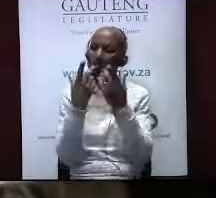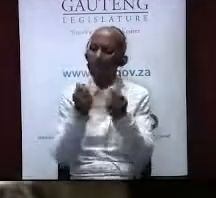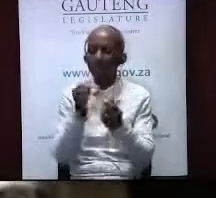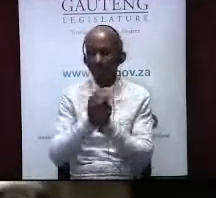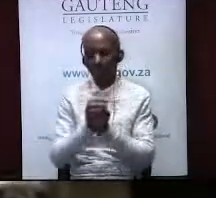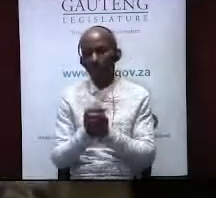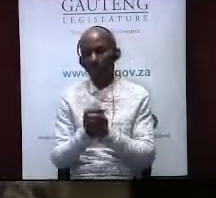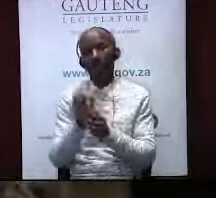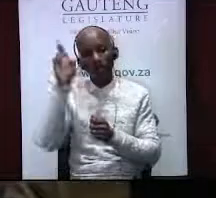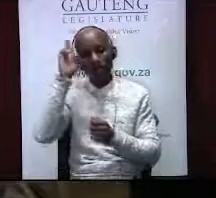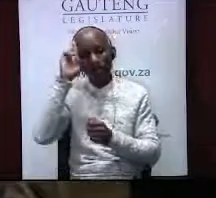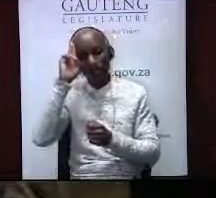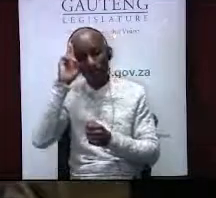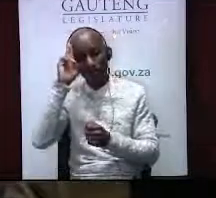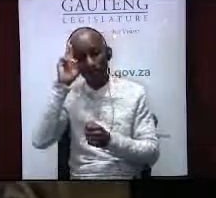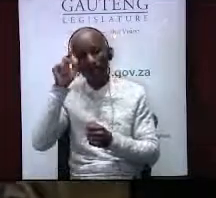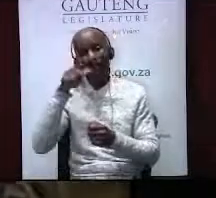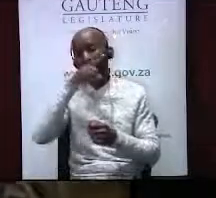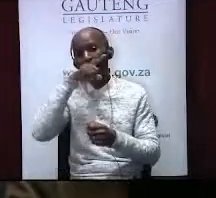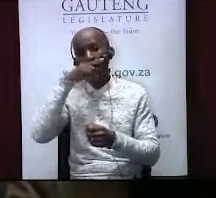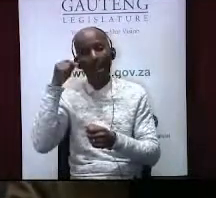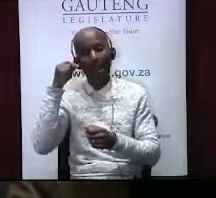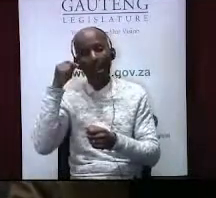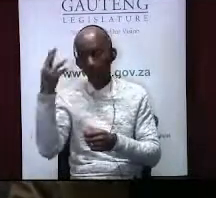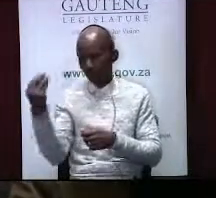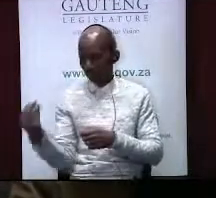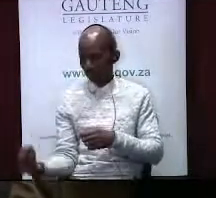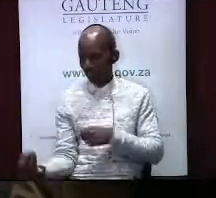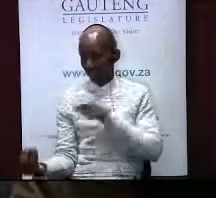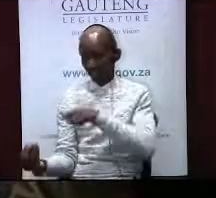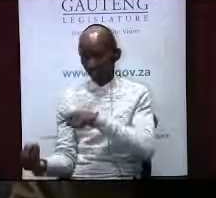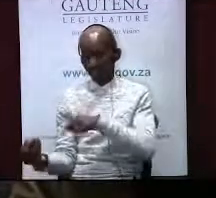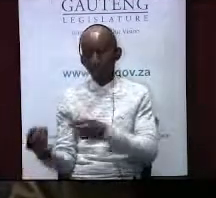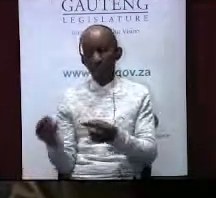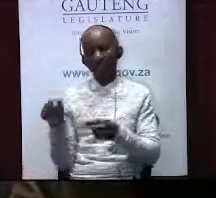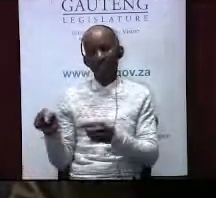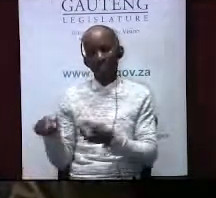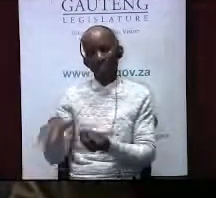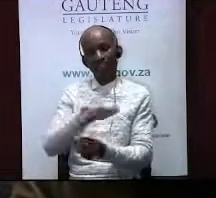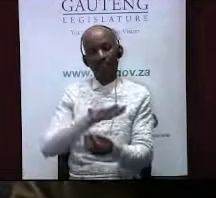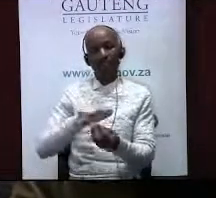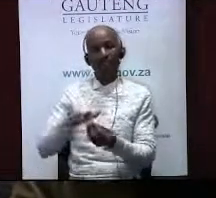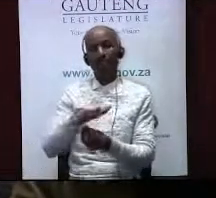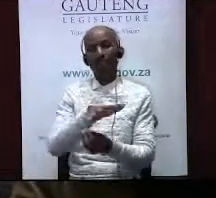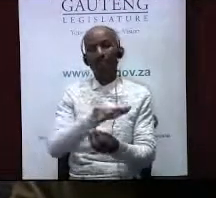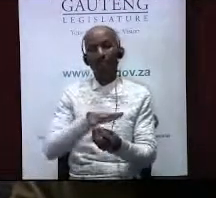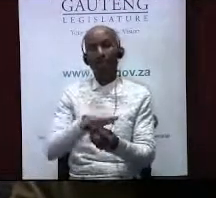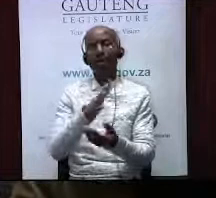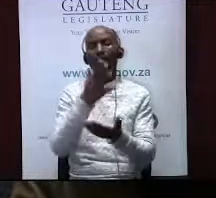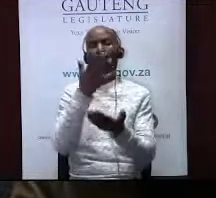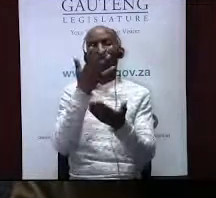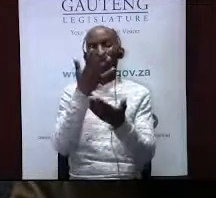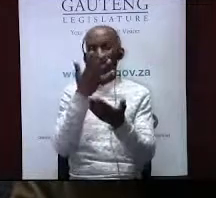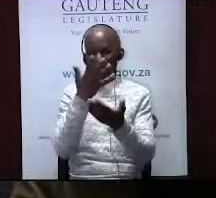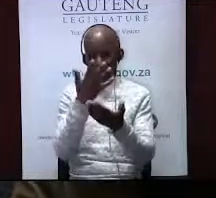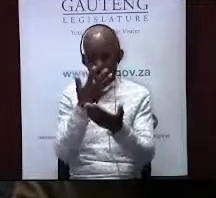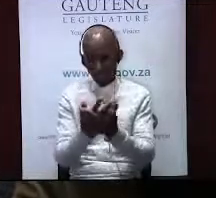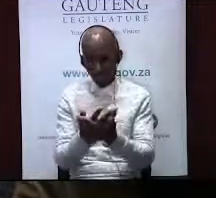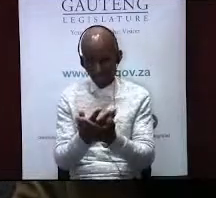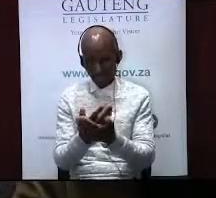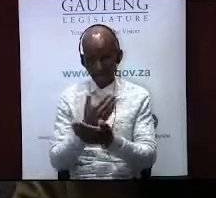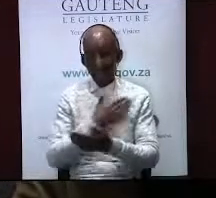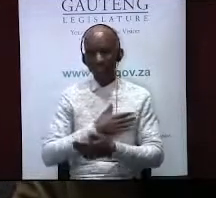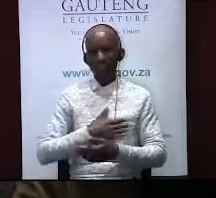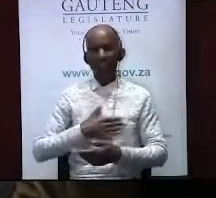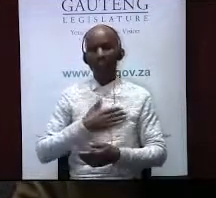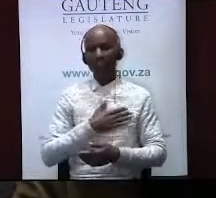commemoration in the name of the child, so that as the family, they can feel that